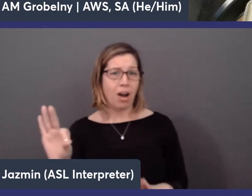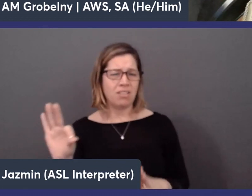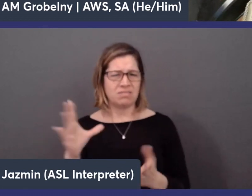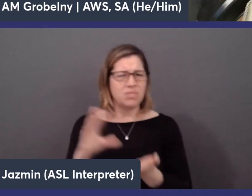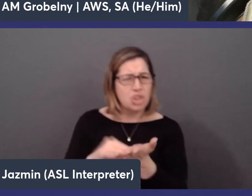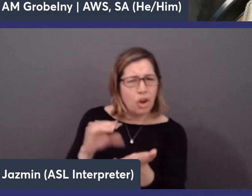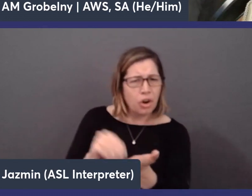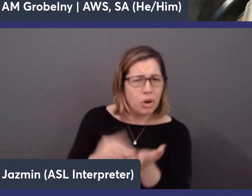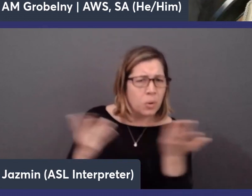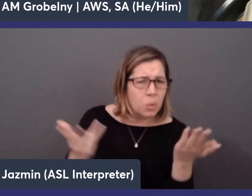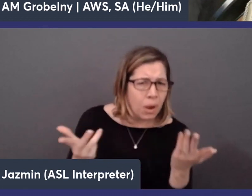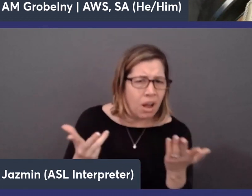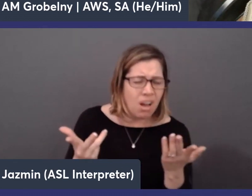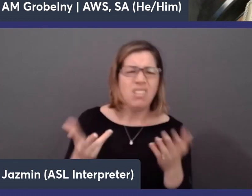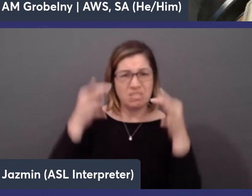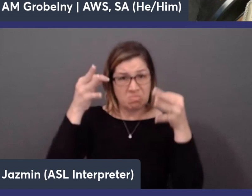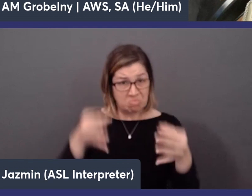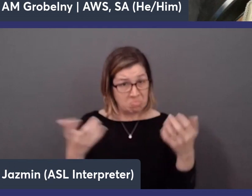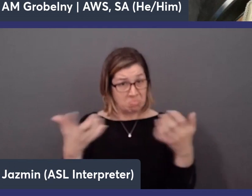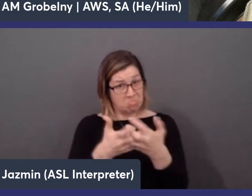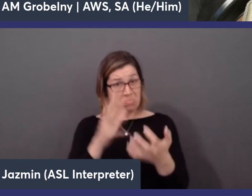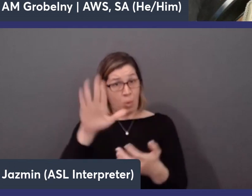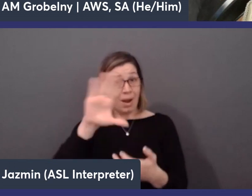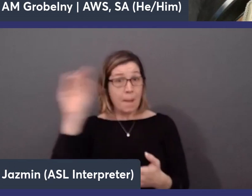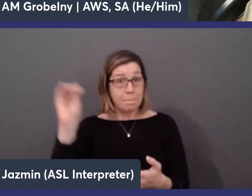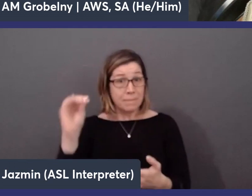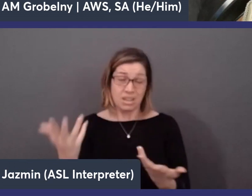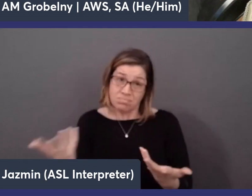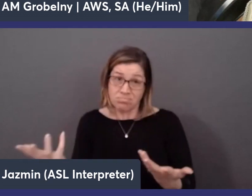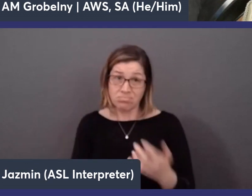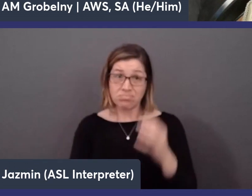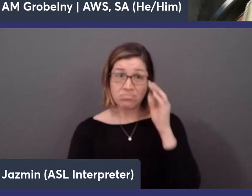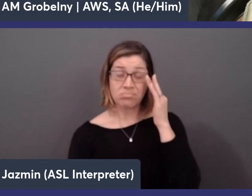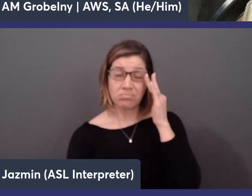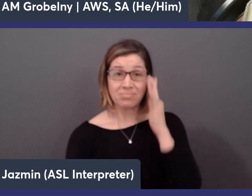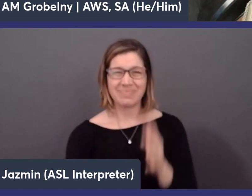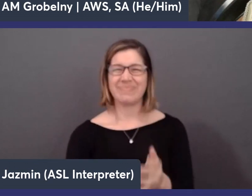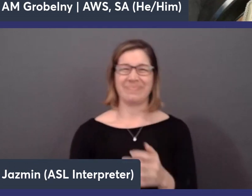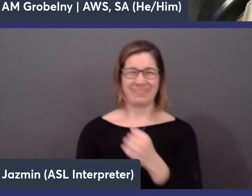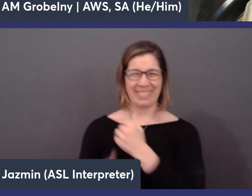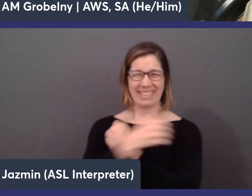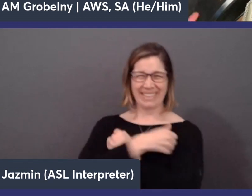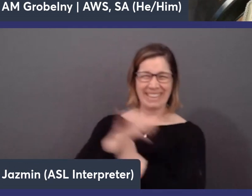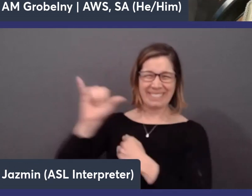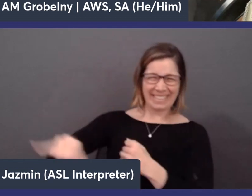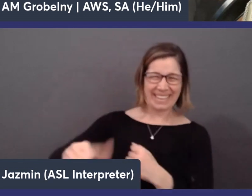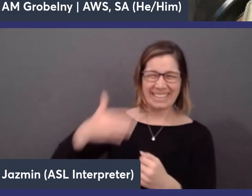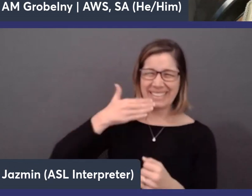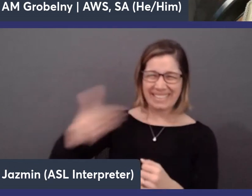and decide if this is something that makes sense for your company. I